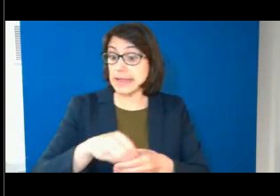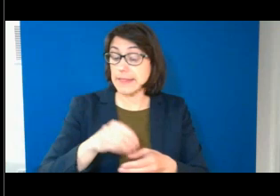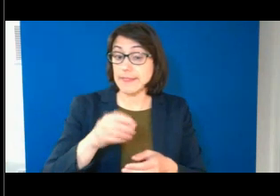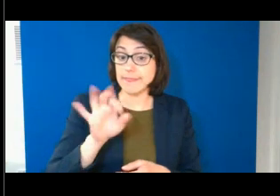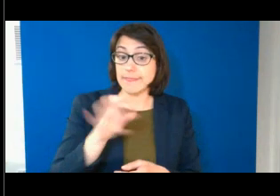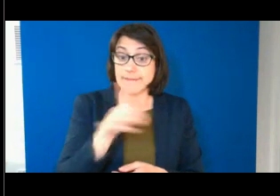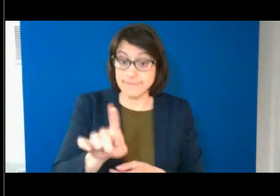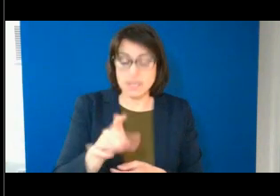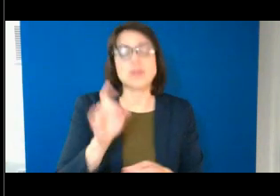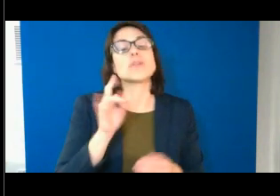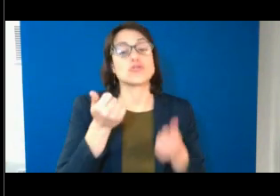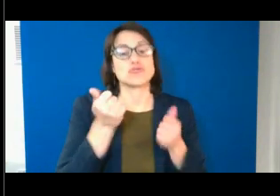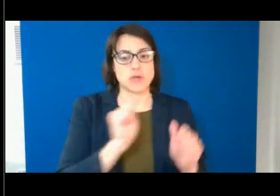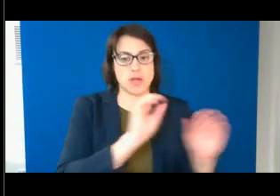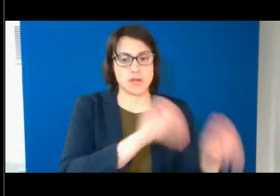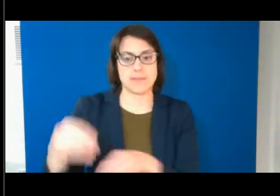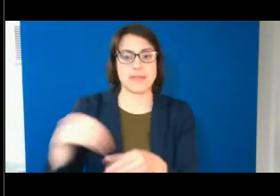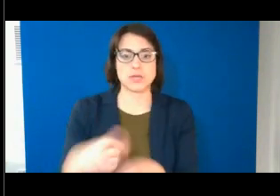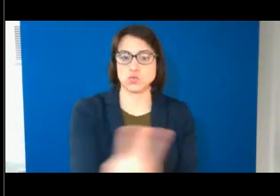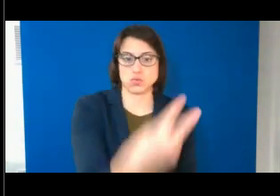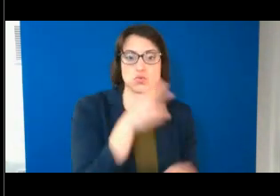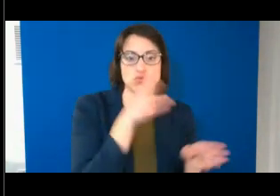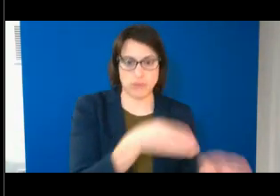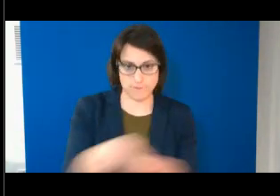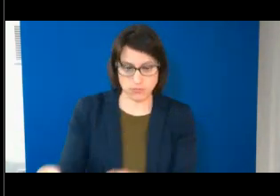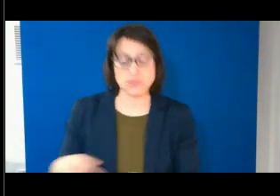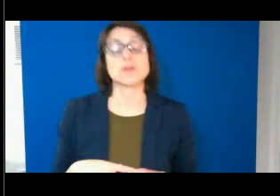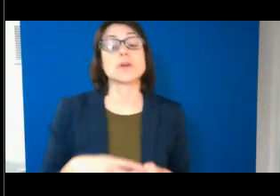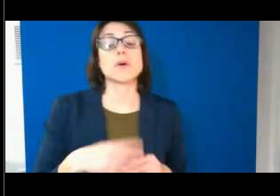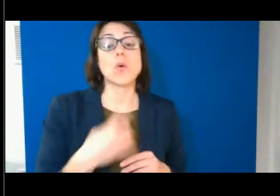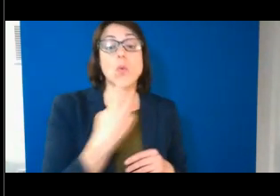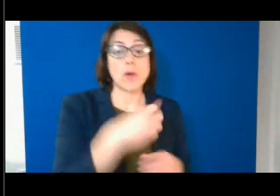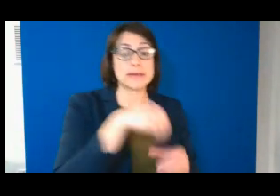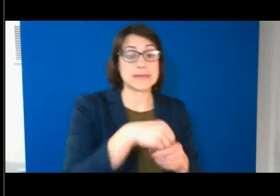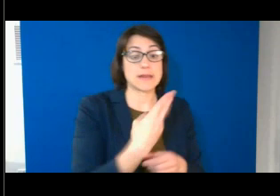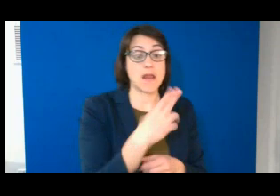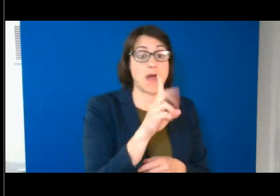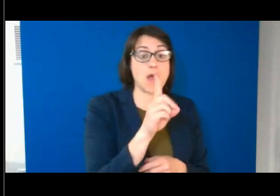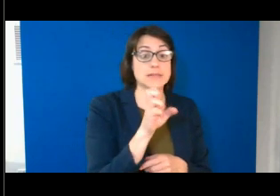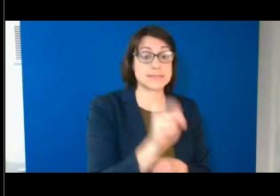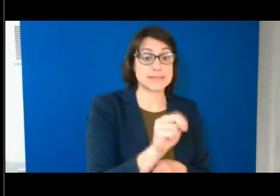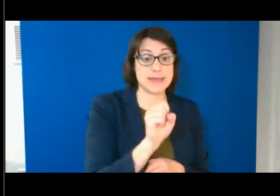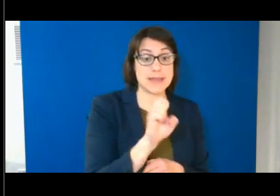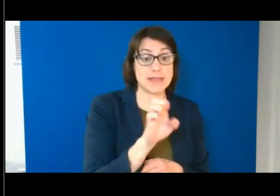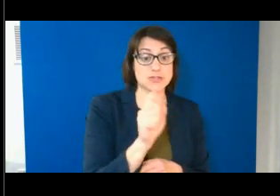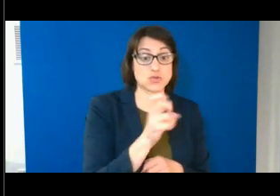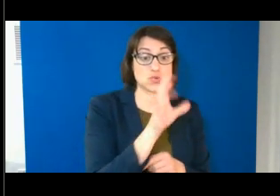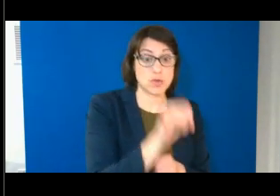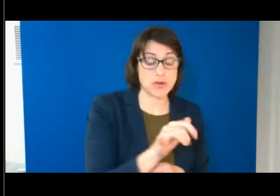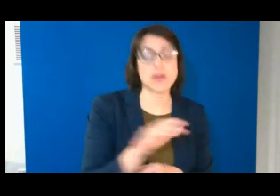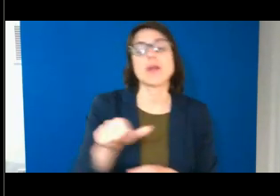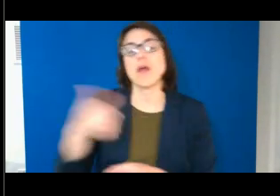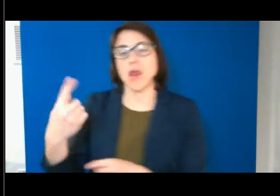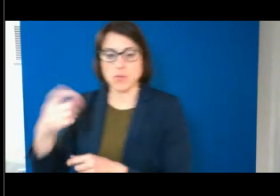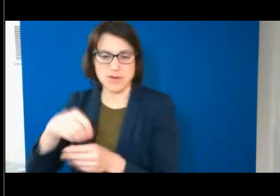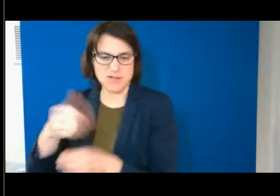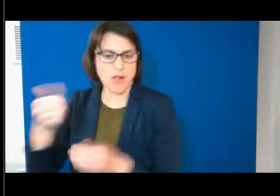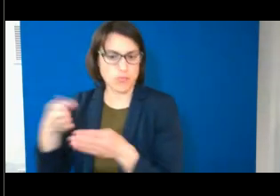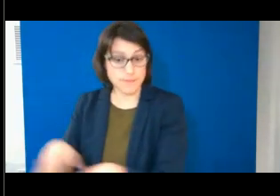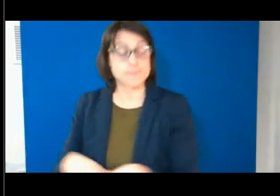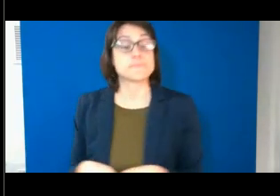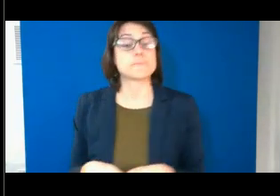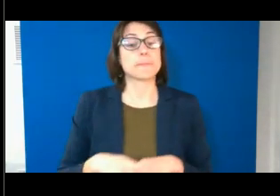which was a tributary called the Sawmill River Creek, and one which was in the direct Hudson estuary itself. And it was deployed with a team of students at the Center for the Urban River